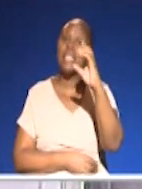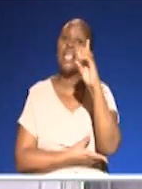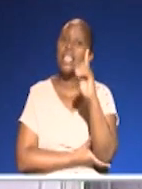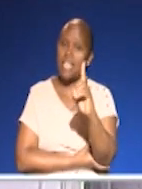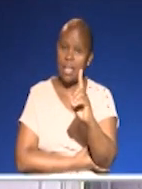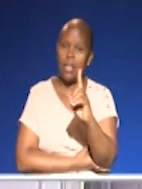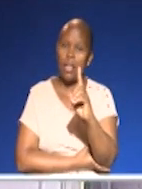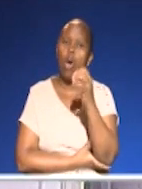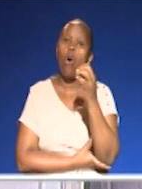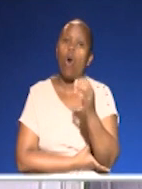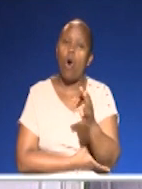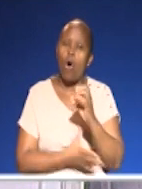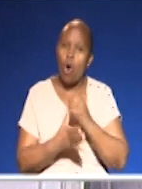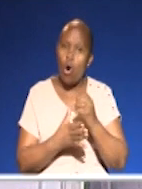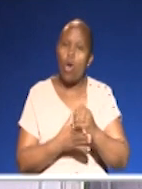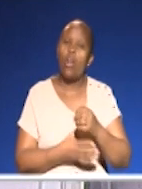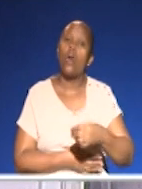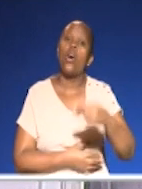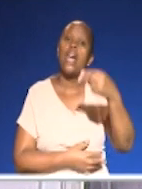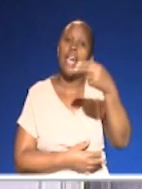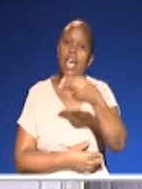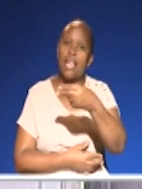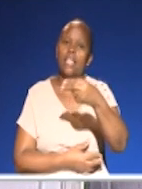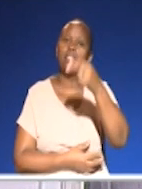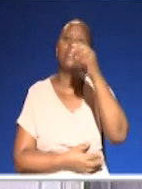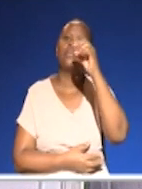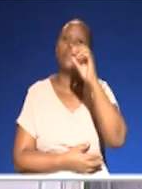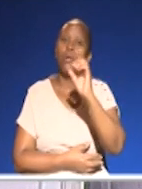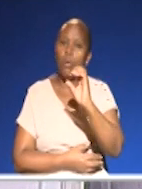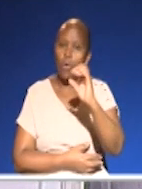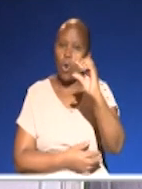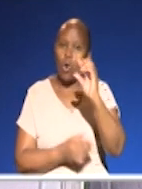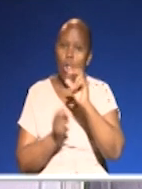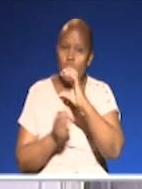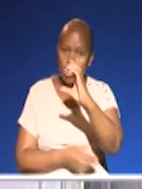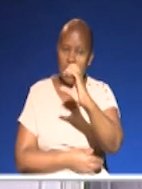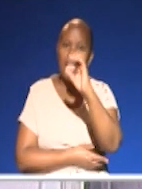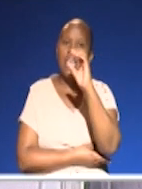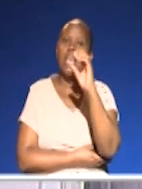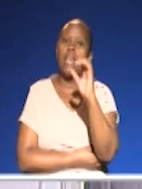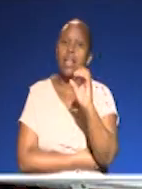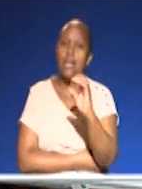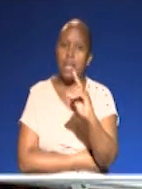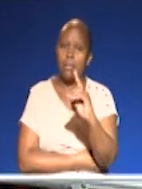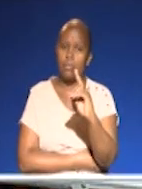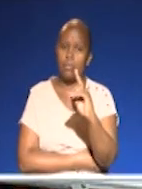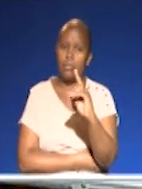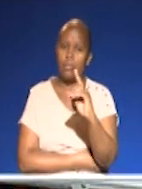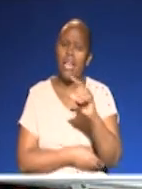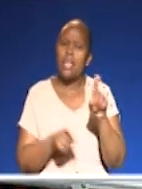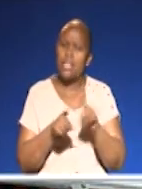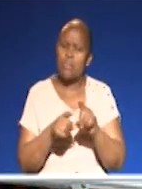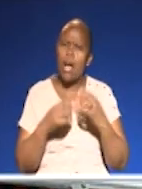divisors or the highest common factor on that. We are going to consider a